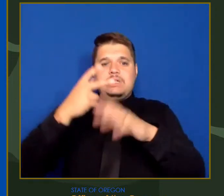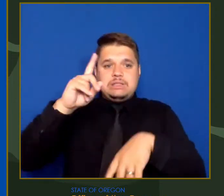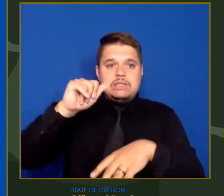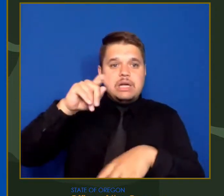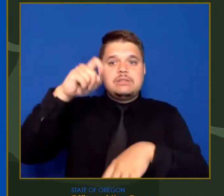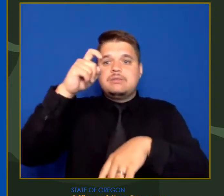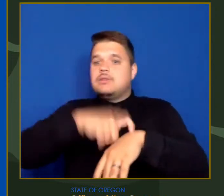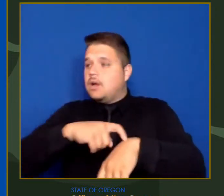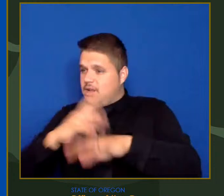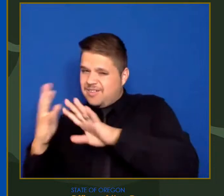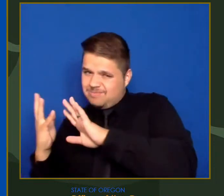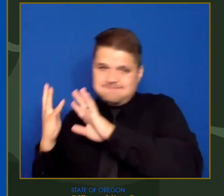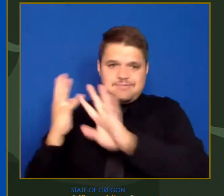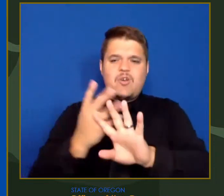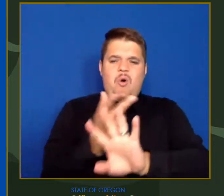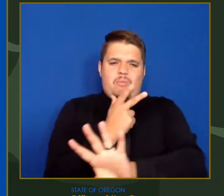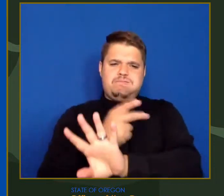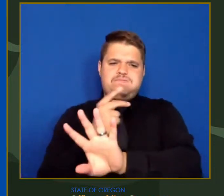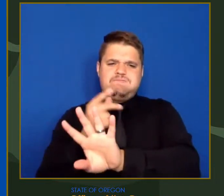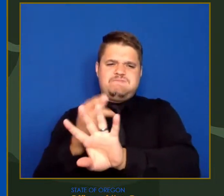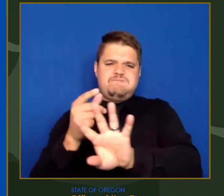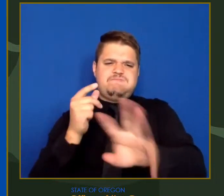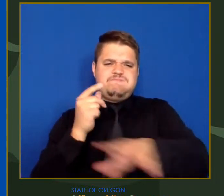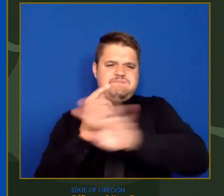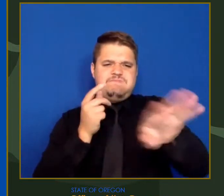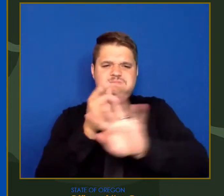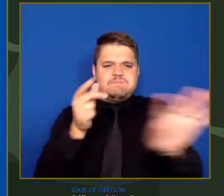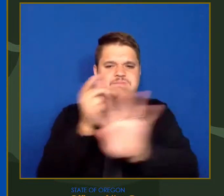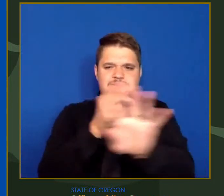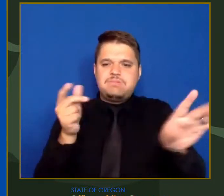increase in BIPOC vaccinations.